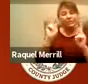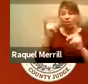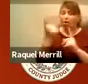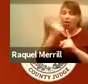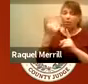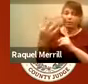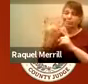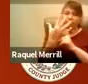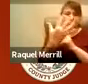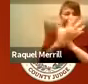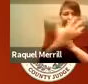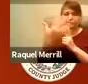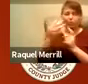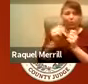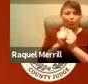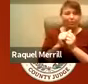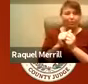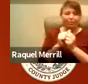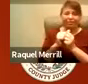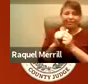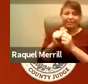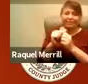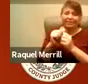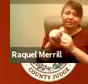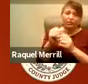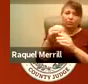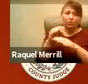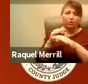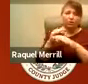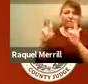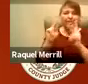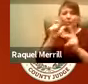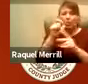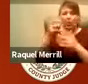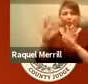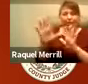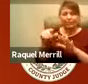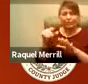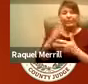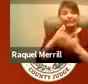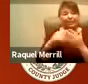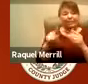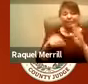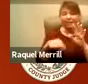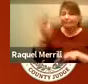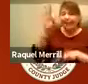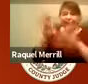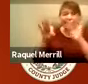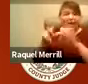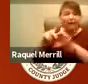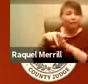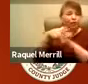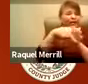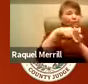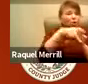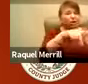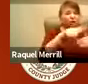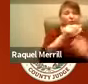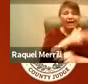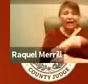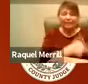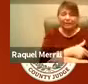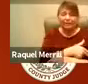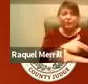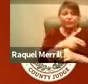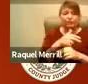people. And some of them have been picking up people and transporting them to hospitals or other places